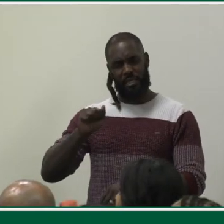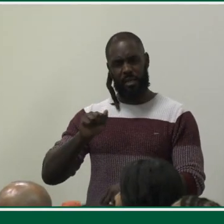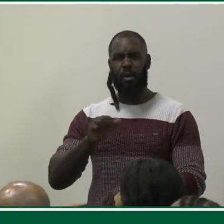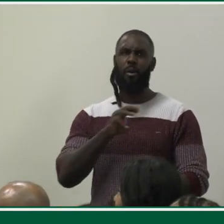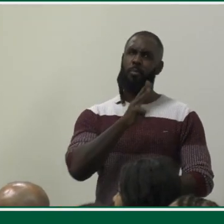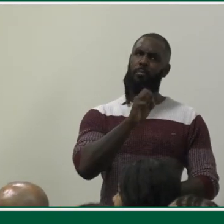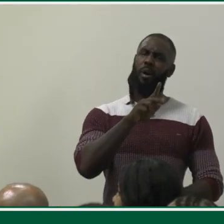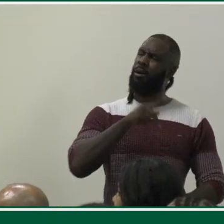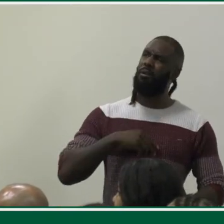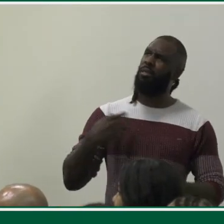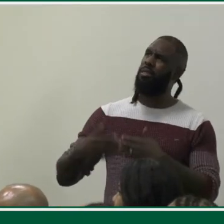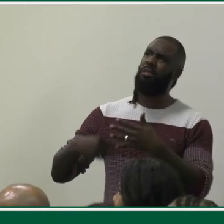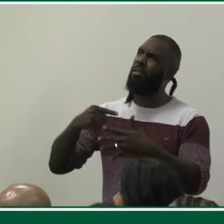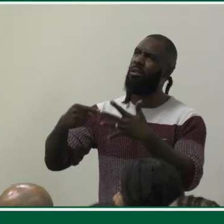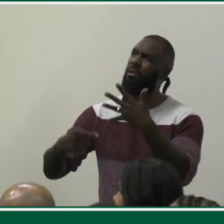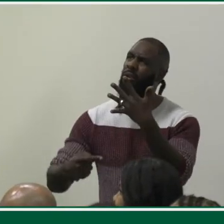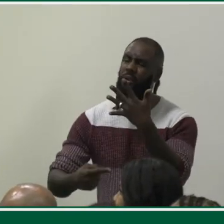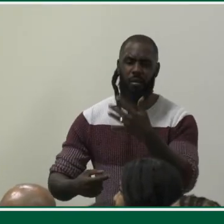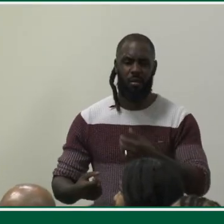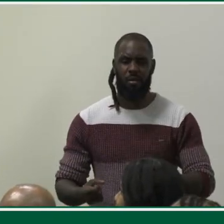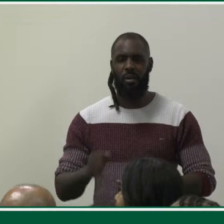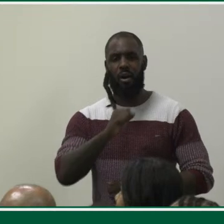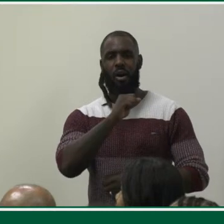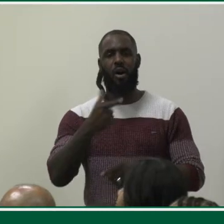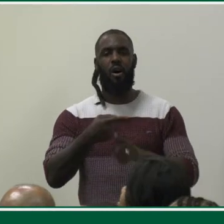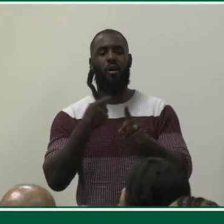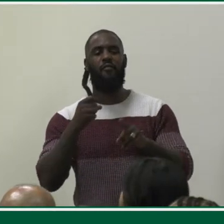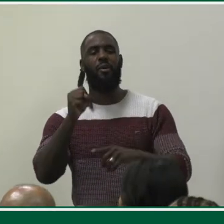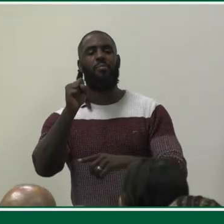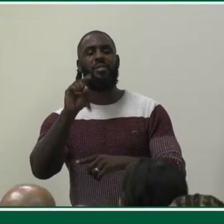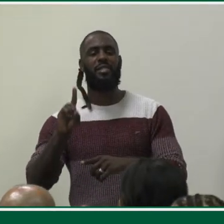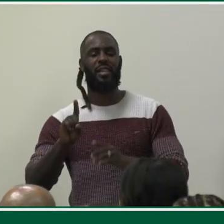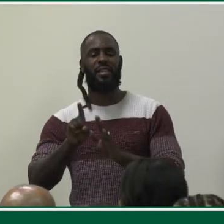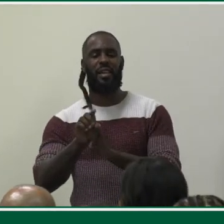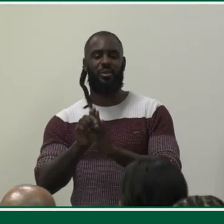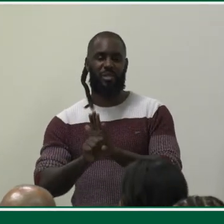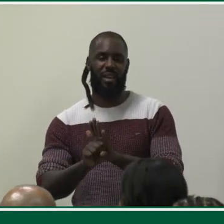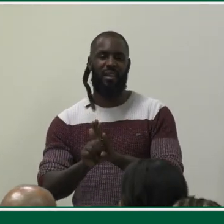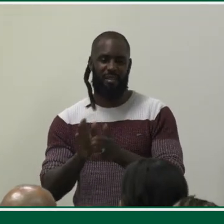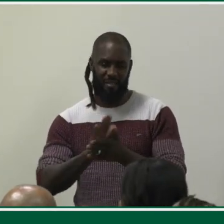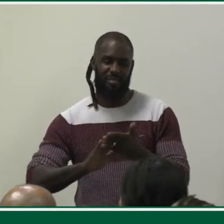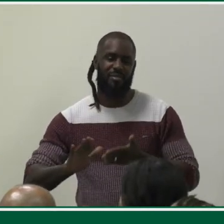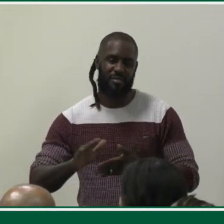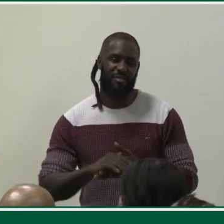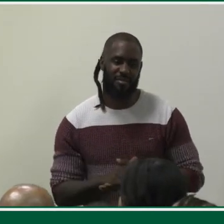Mark, okay. There's a few of us. We're all from San Diego State, right?